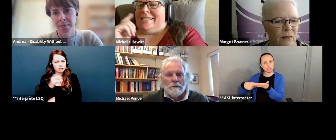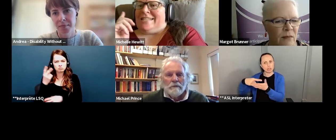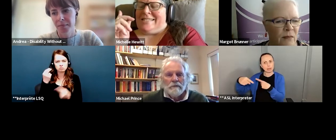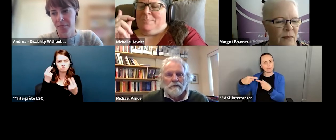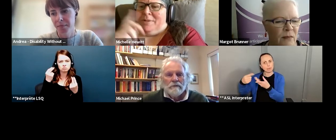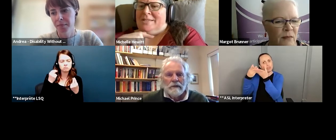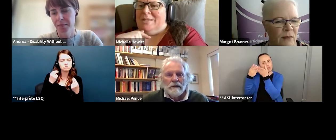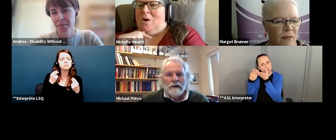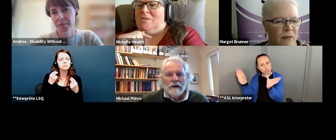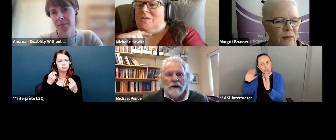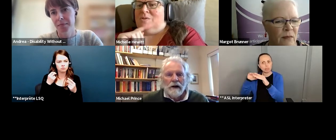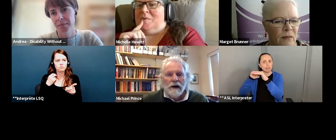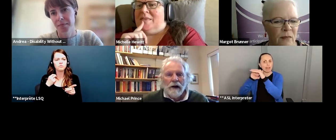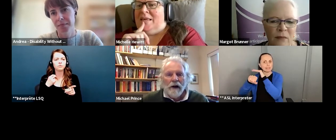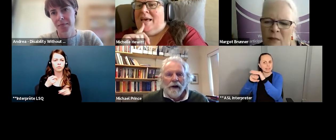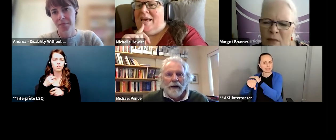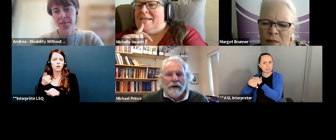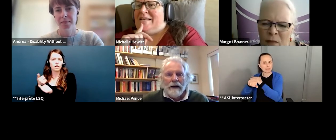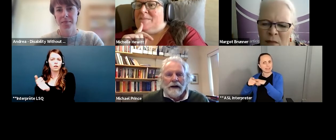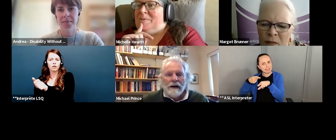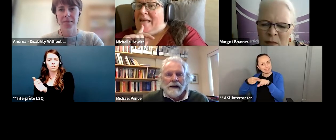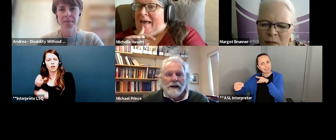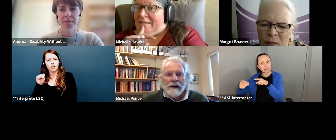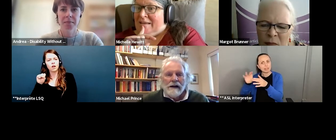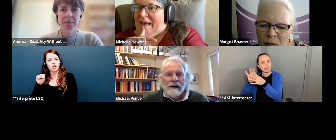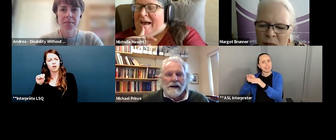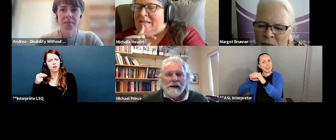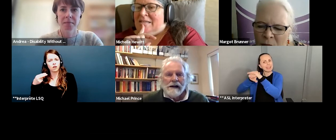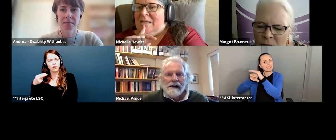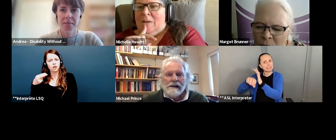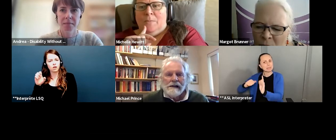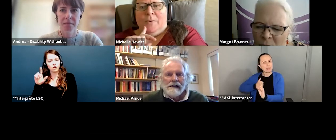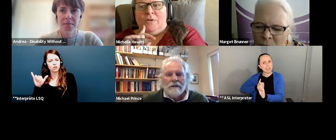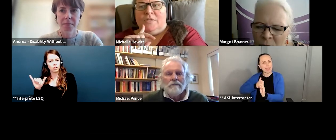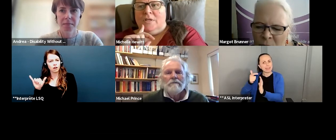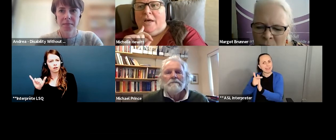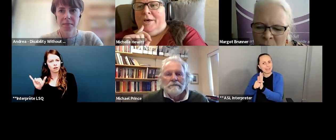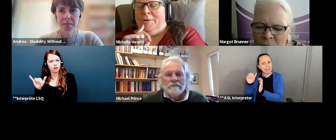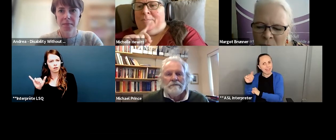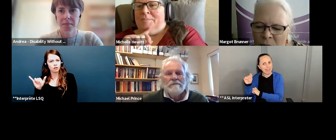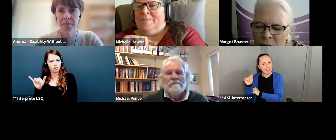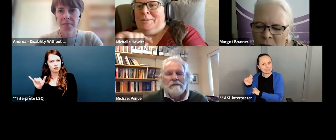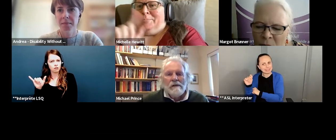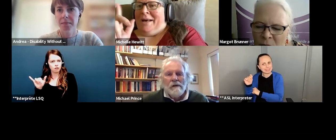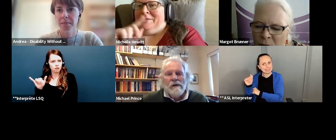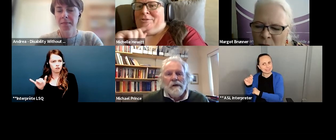general accessibility one to do with the Accessible Canada Act, but